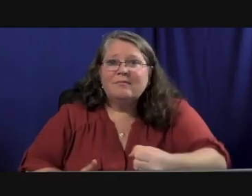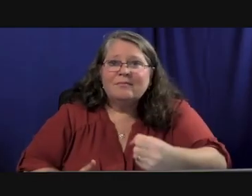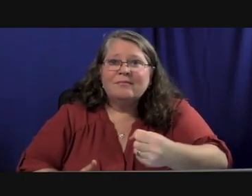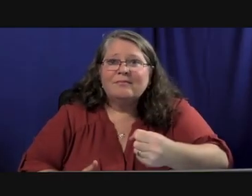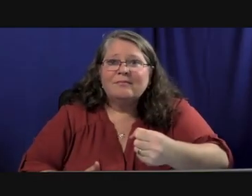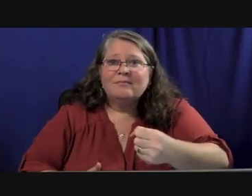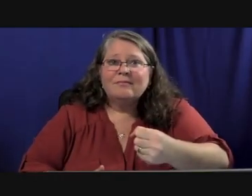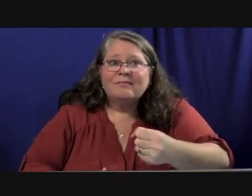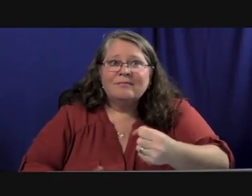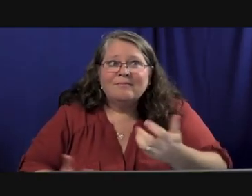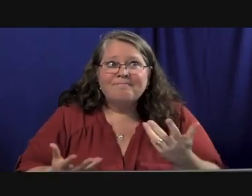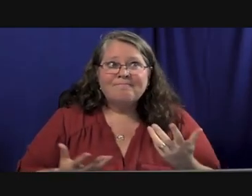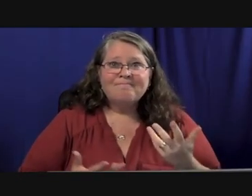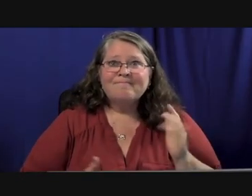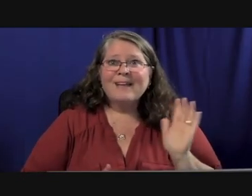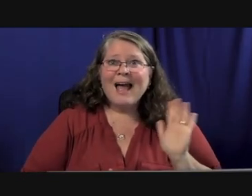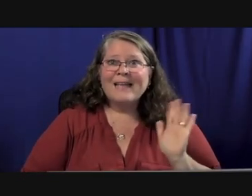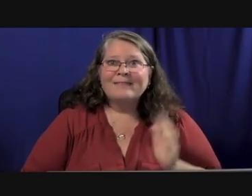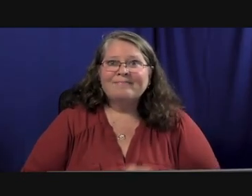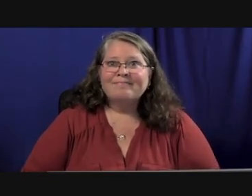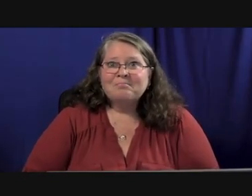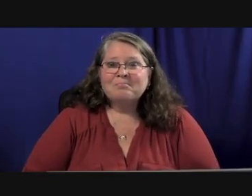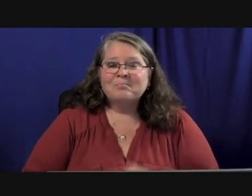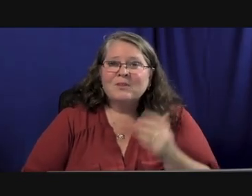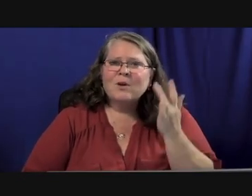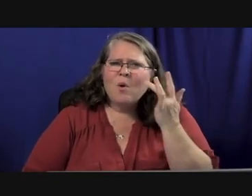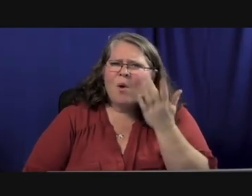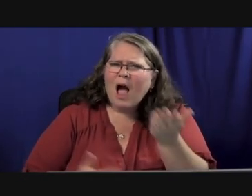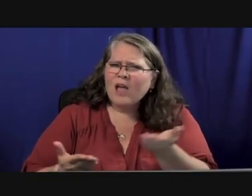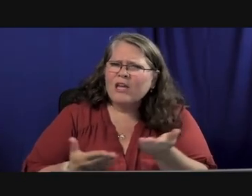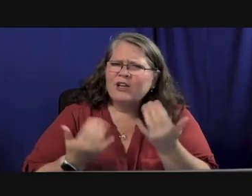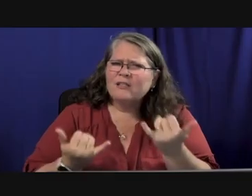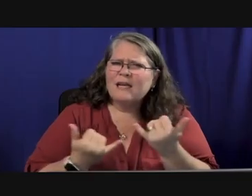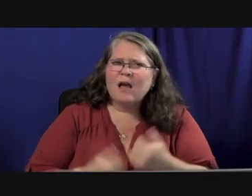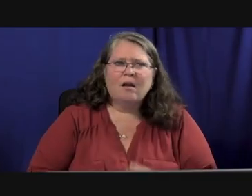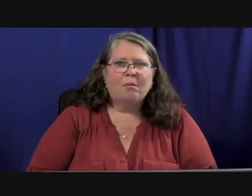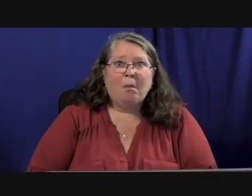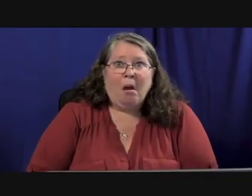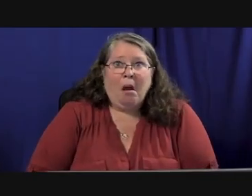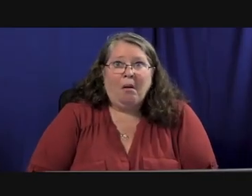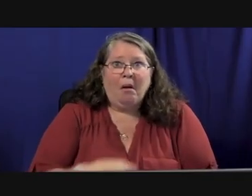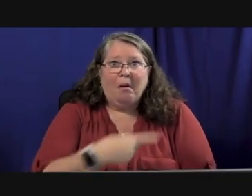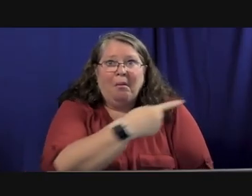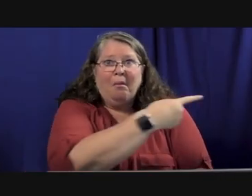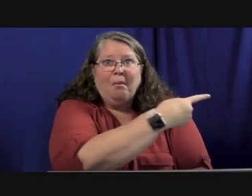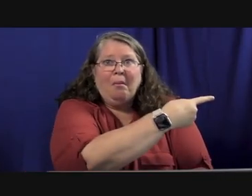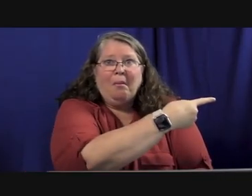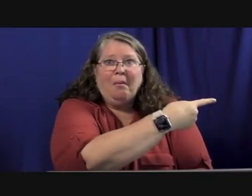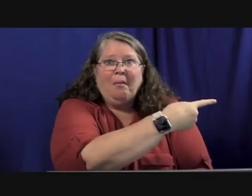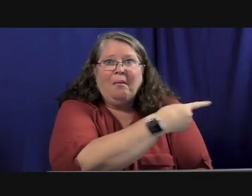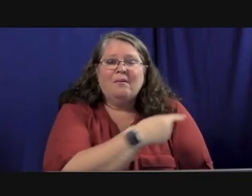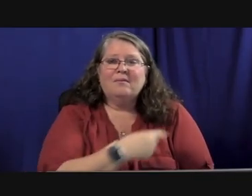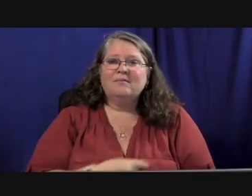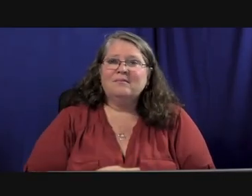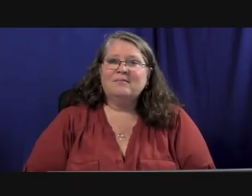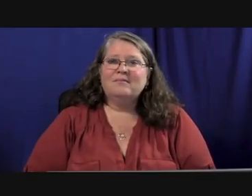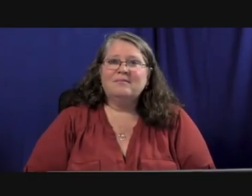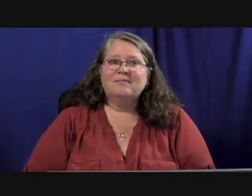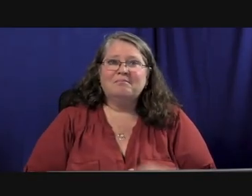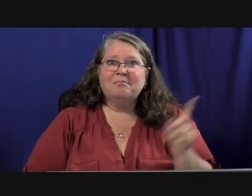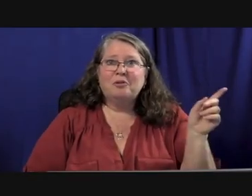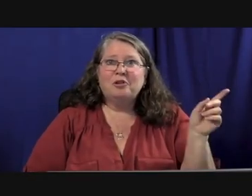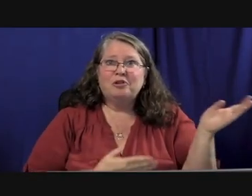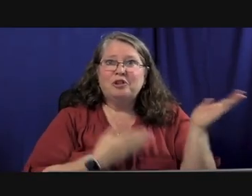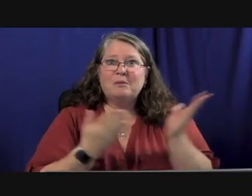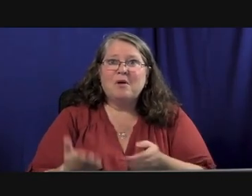are literally just taken and placed into a situation without any type of background information. So when they get there, they're like, hi, what are you doing here?